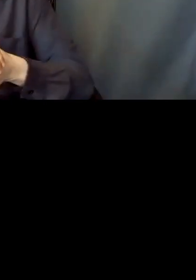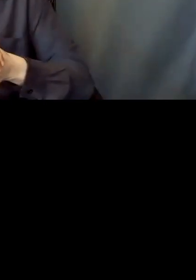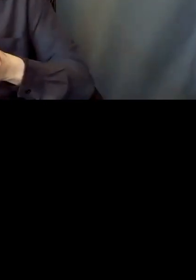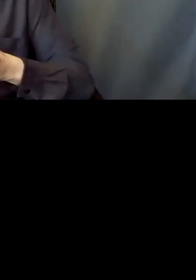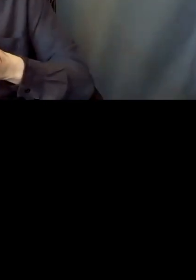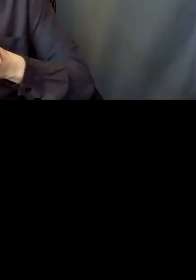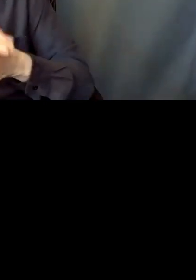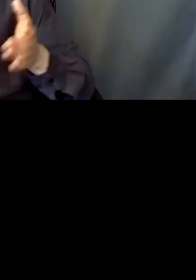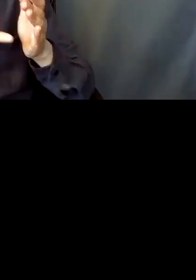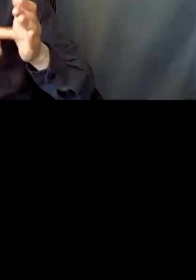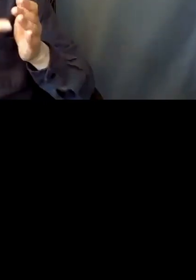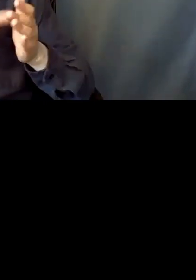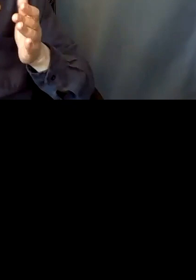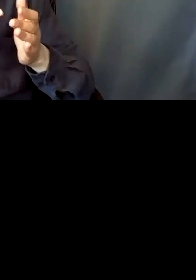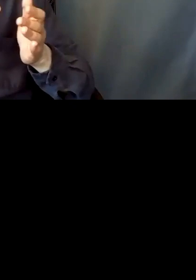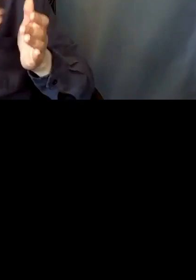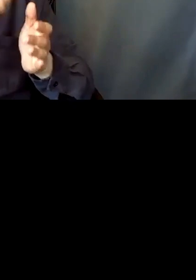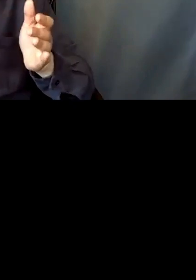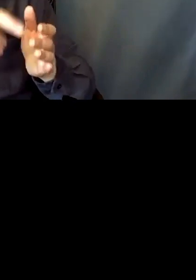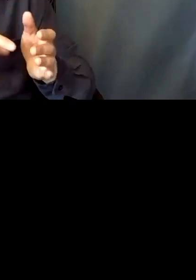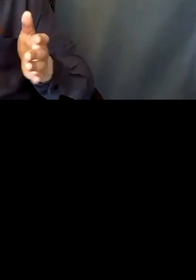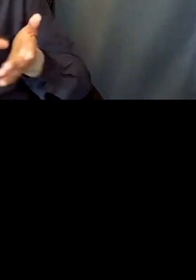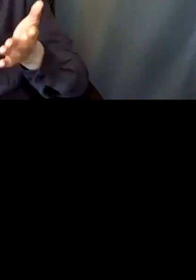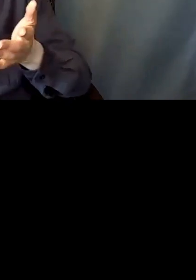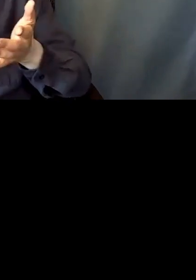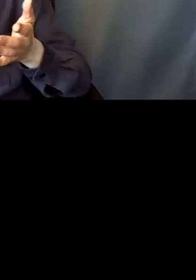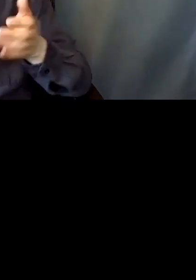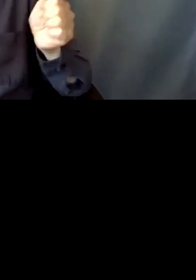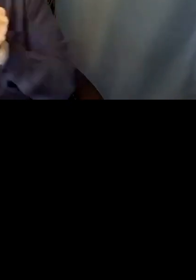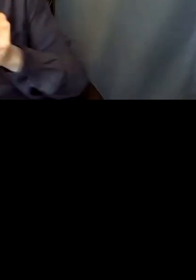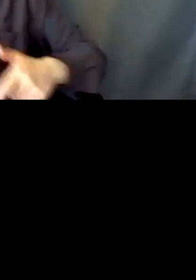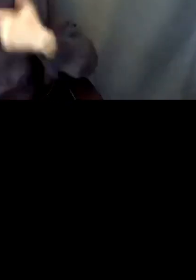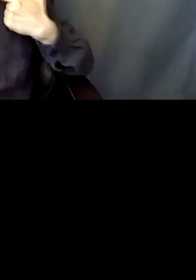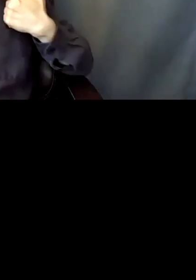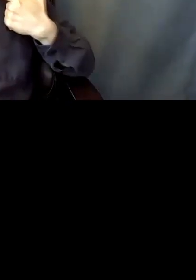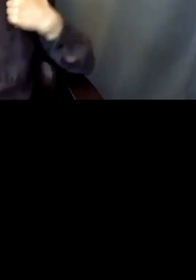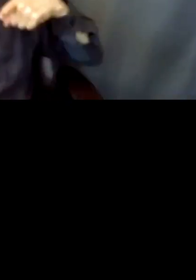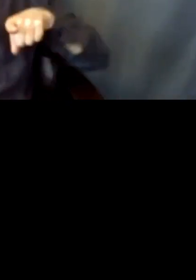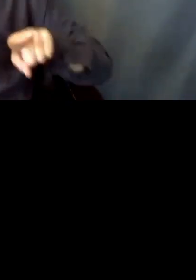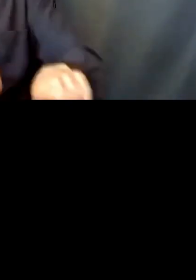think, sort of learn by living the way that we all do.